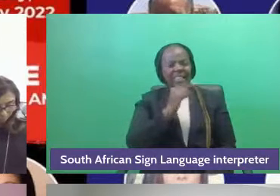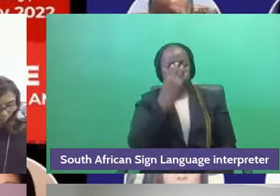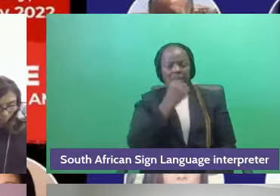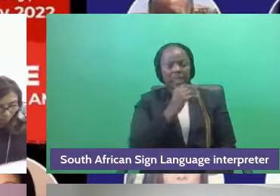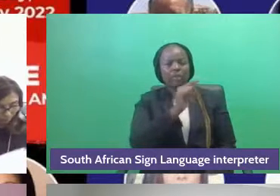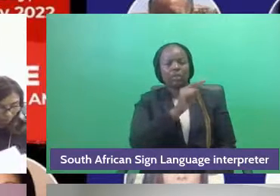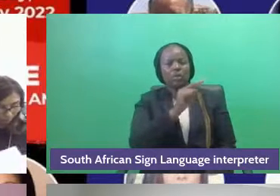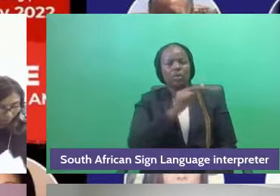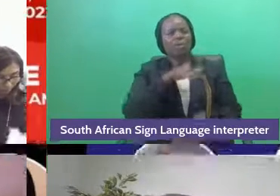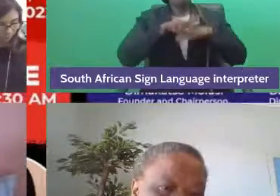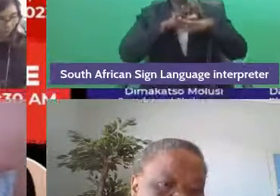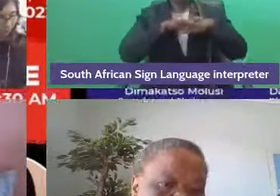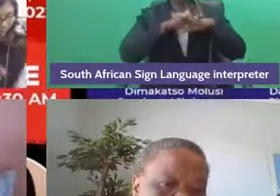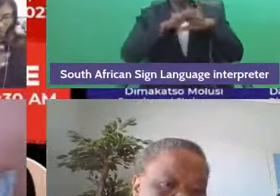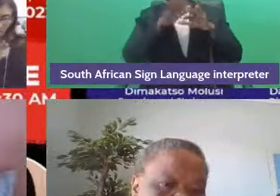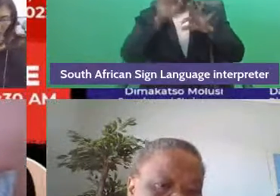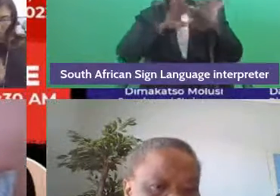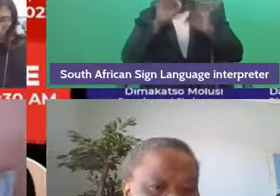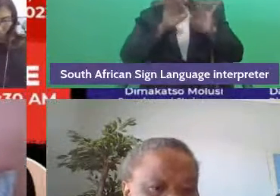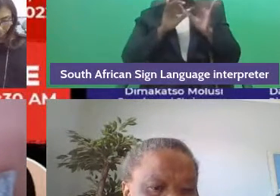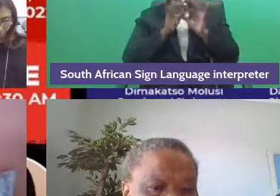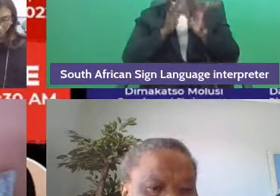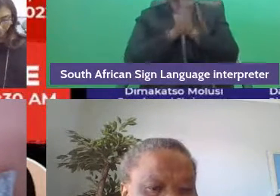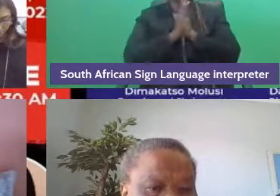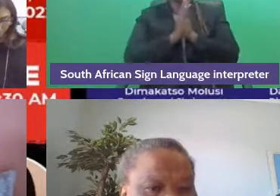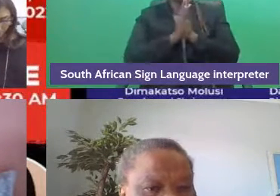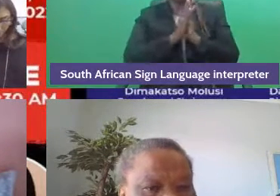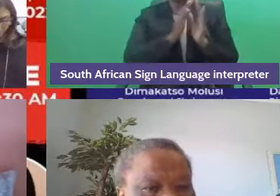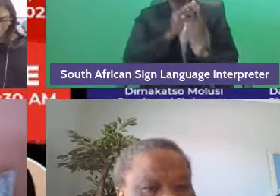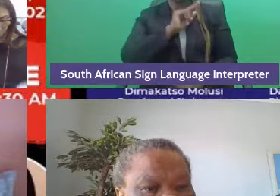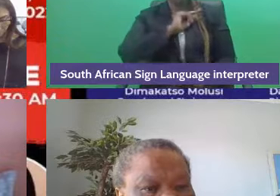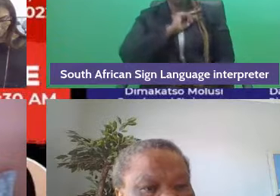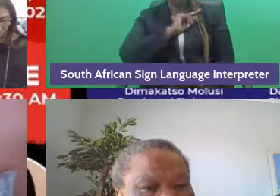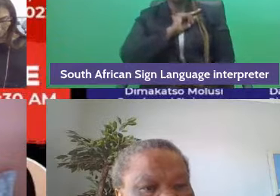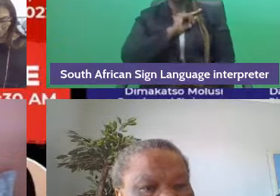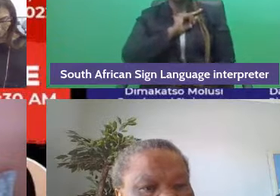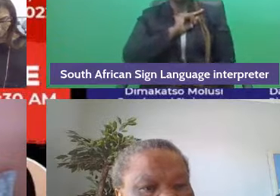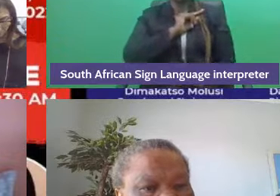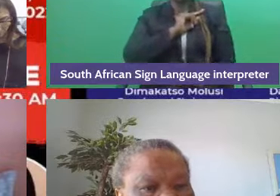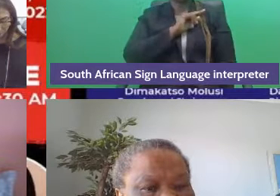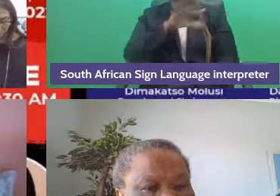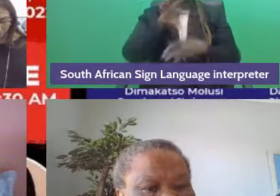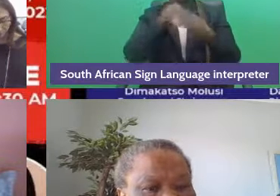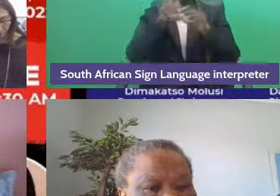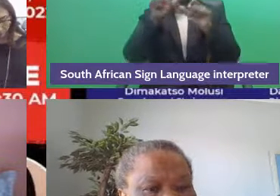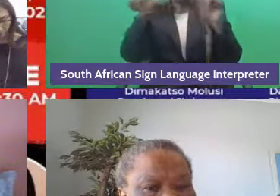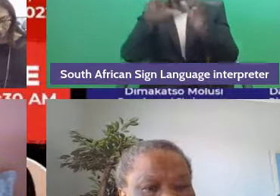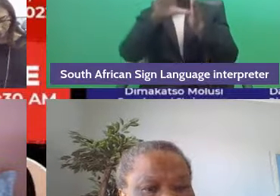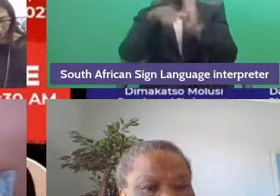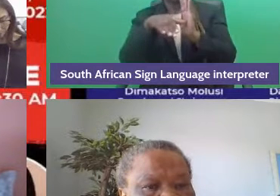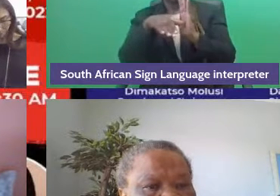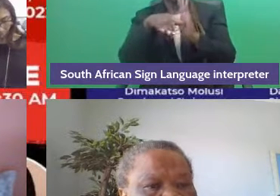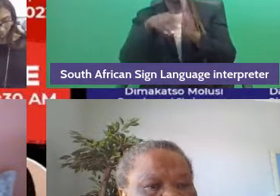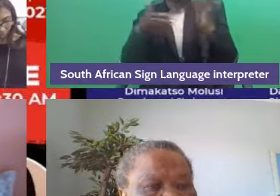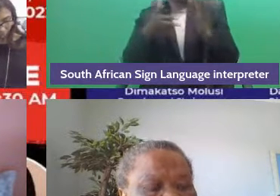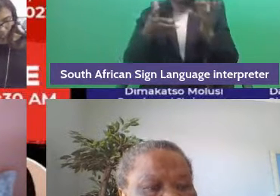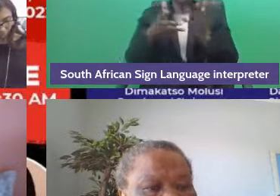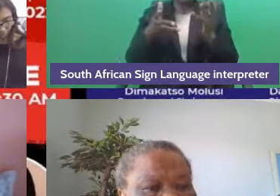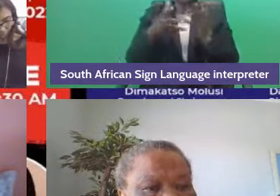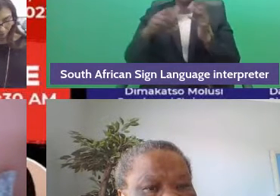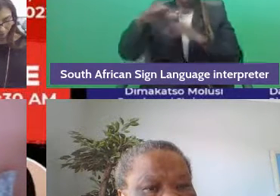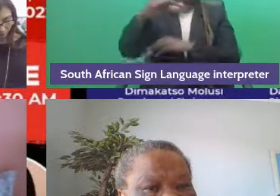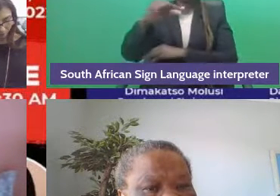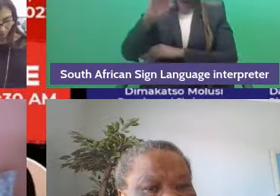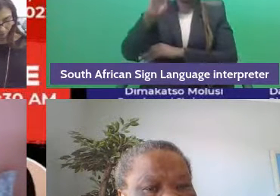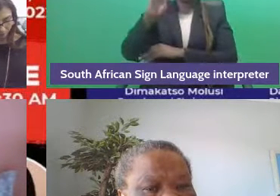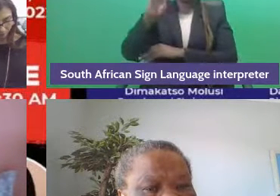speak more on, why is it important to include people with disabilities in GBVF prevention and